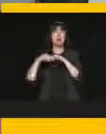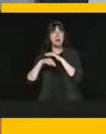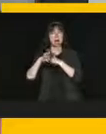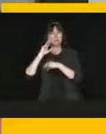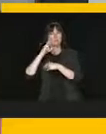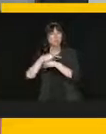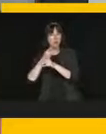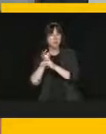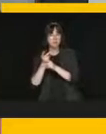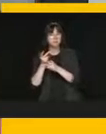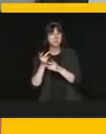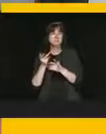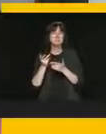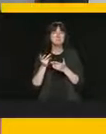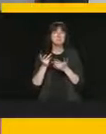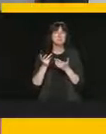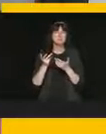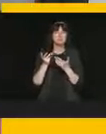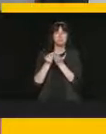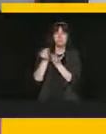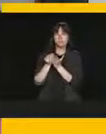to products